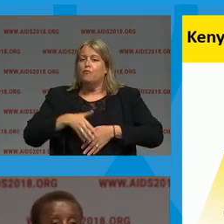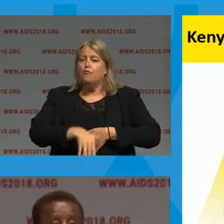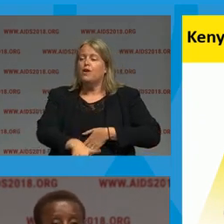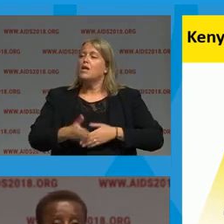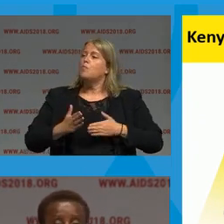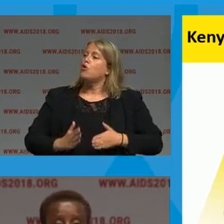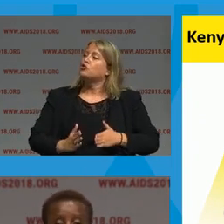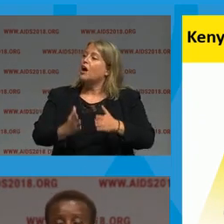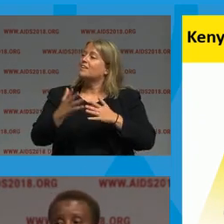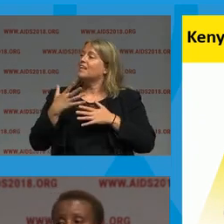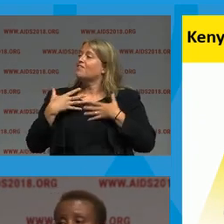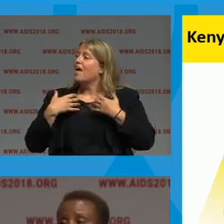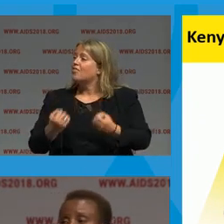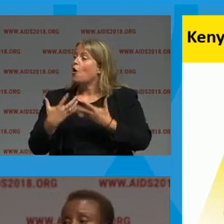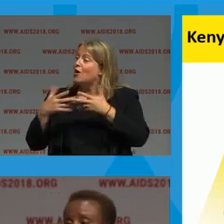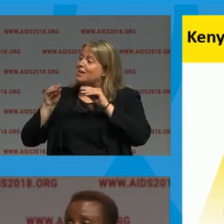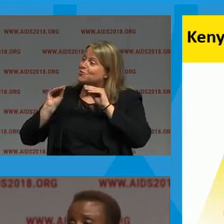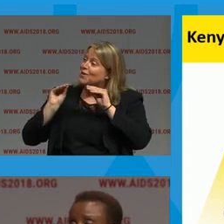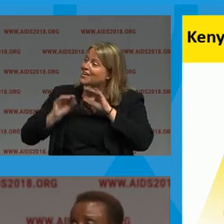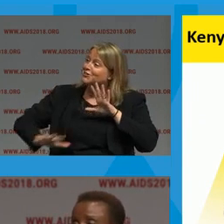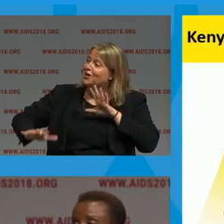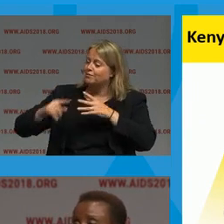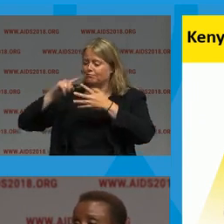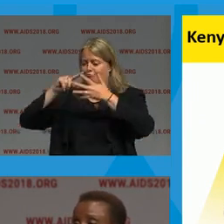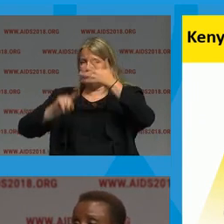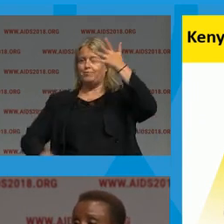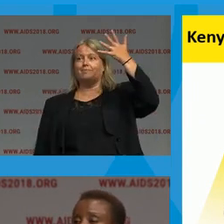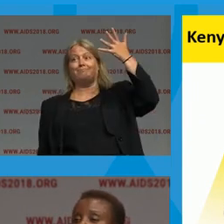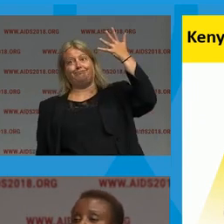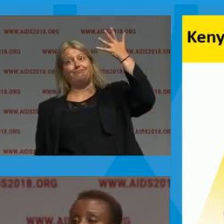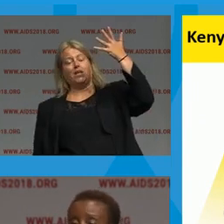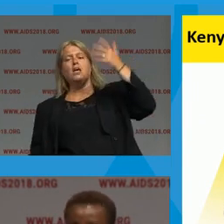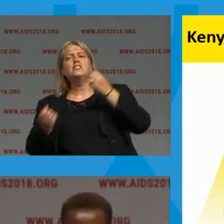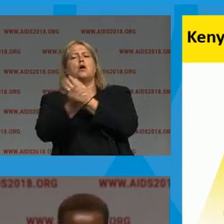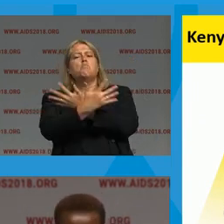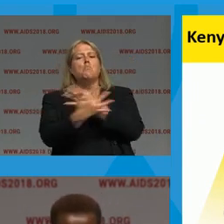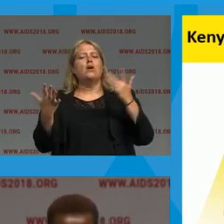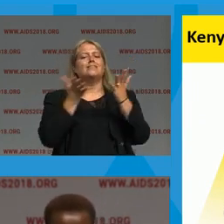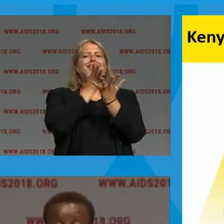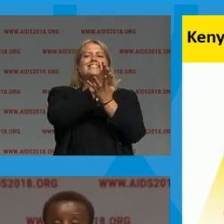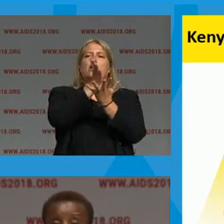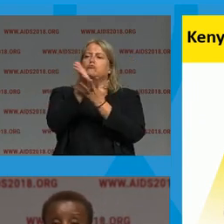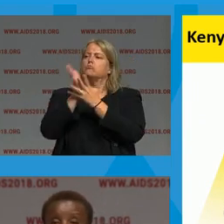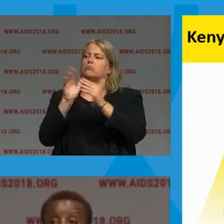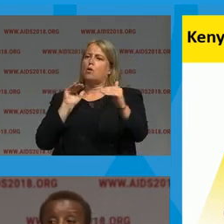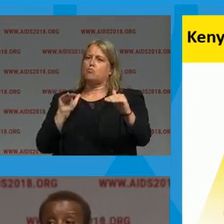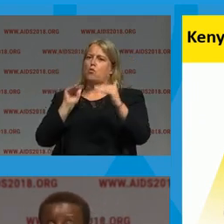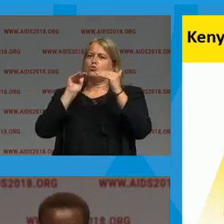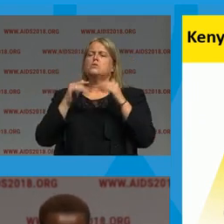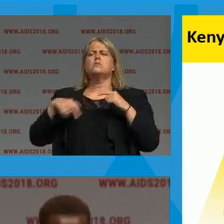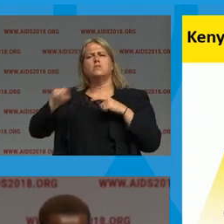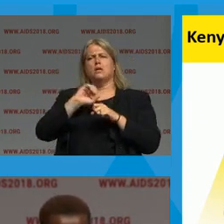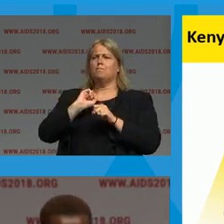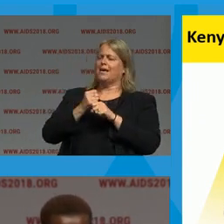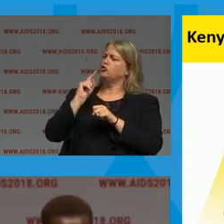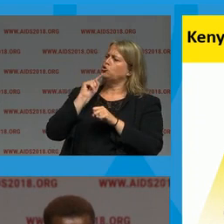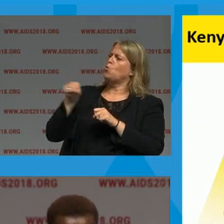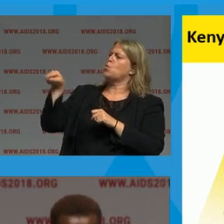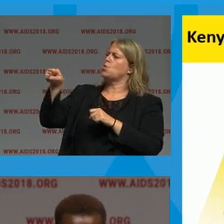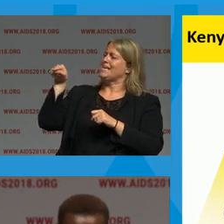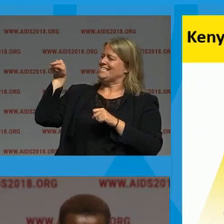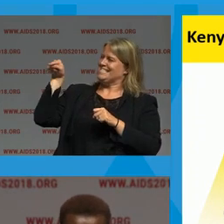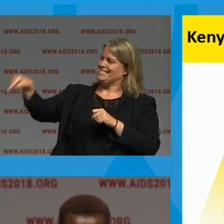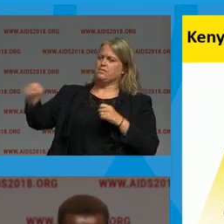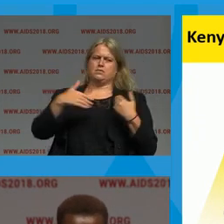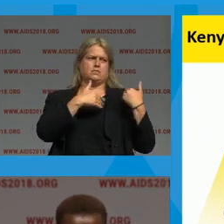it the education sector? And it is that multi-sector approach and the need to ensure that we have accountability for HIV prevention that